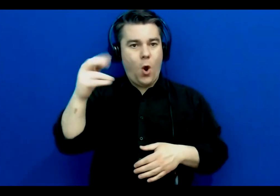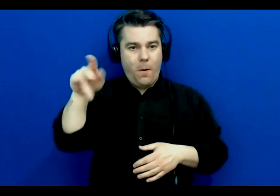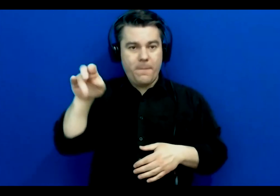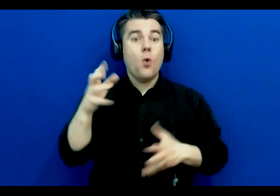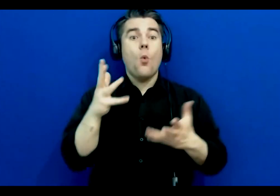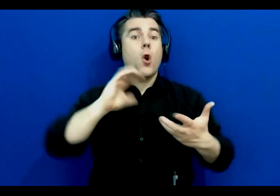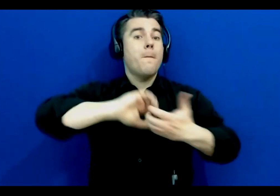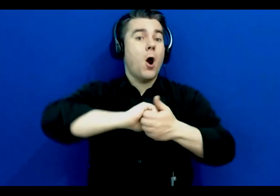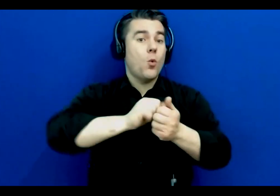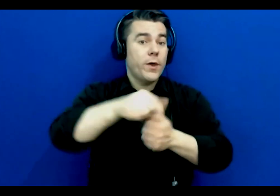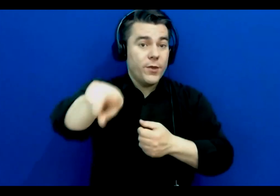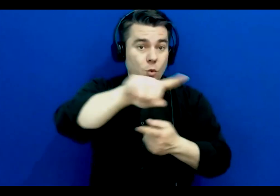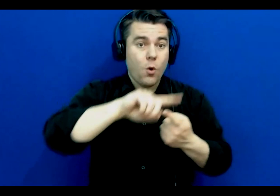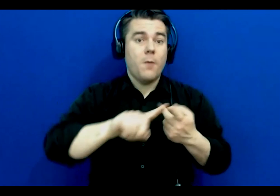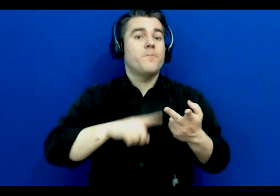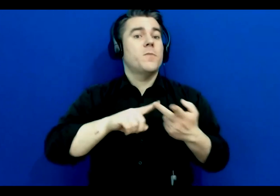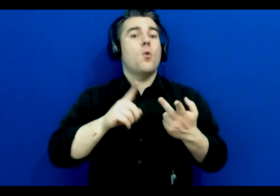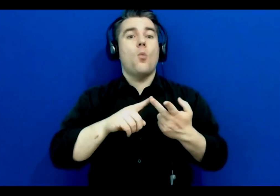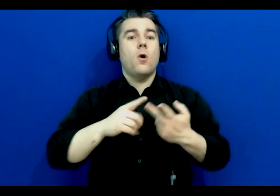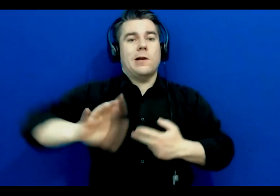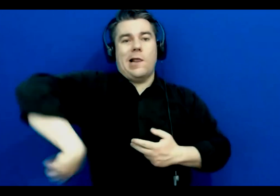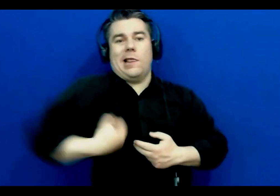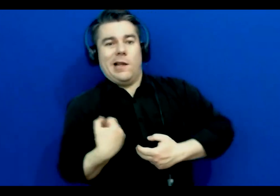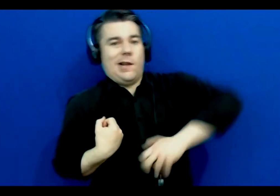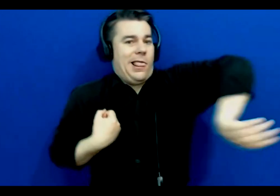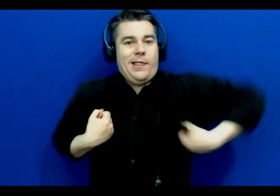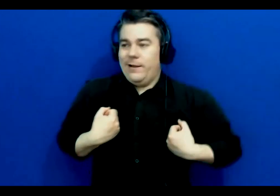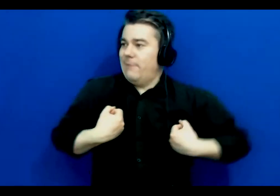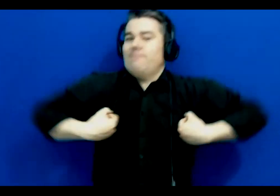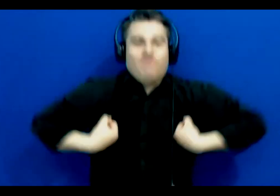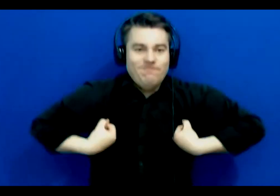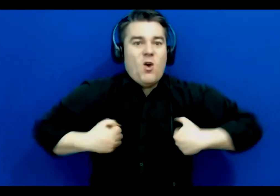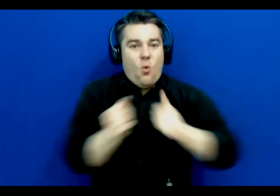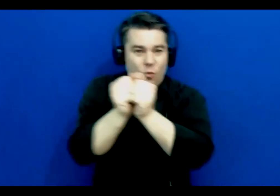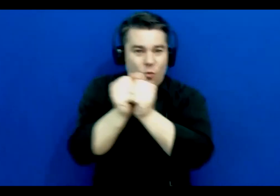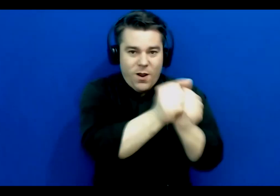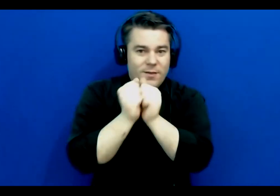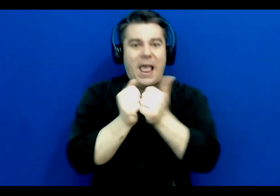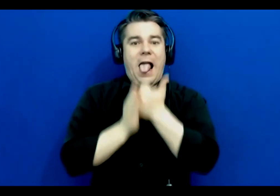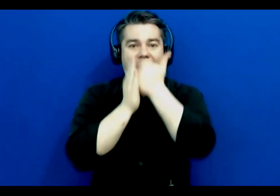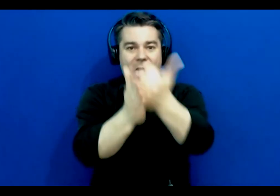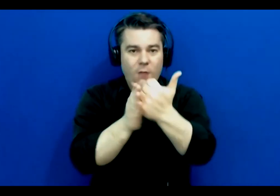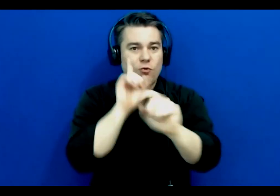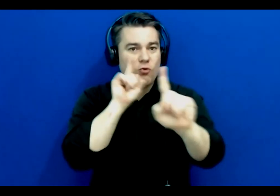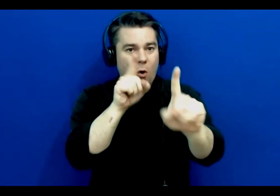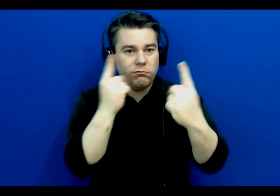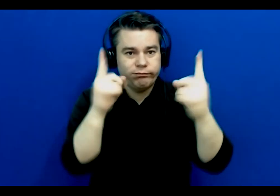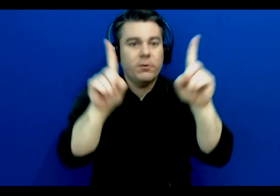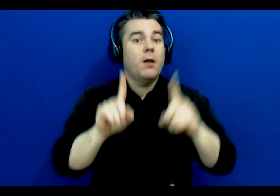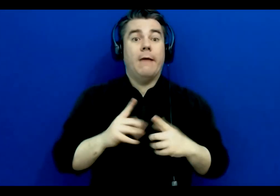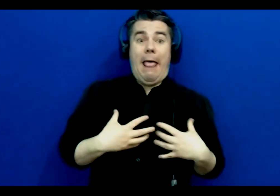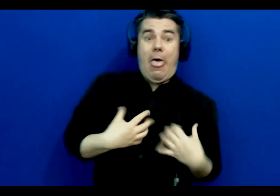you. We want to link arms with you and encourage you to reach your goals, whether that's health goals or business